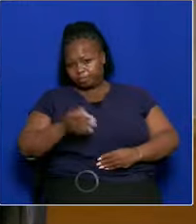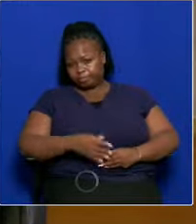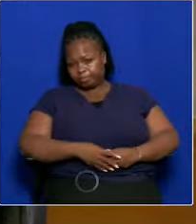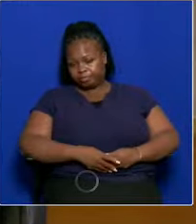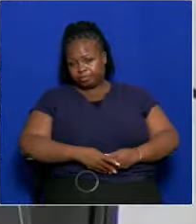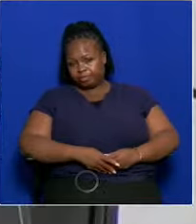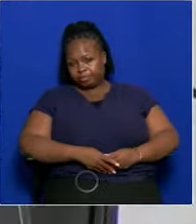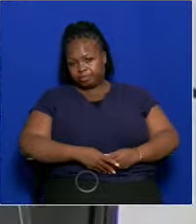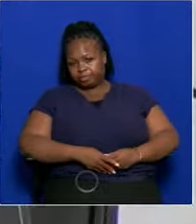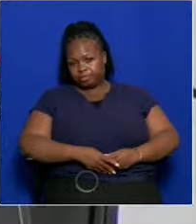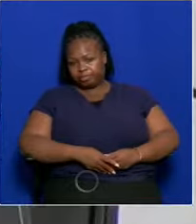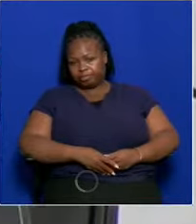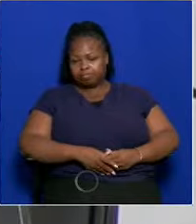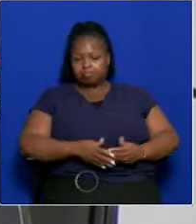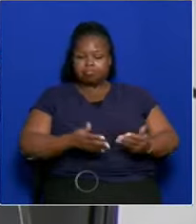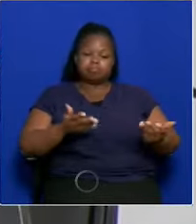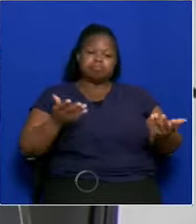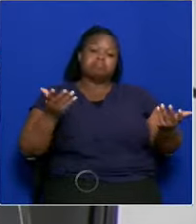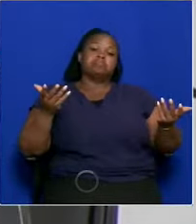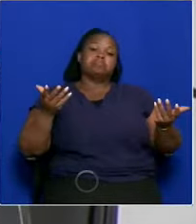Well,